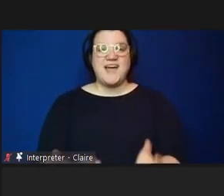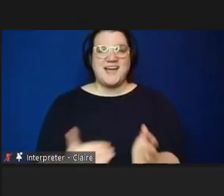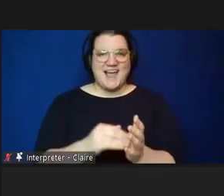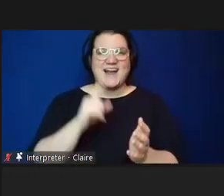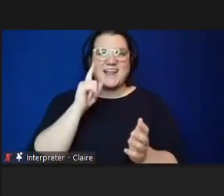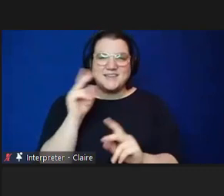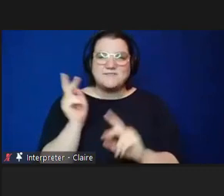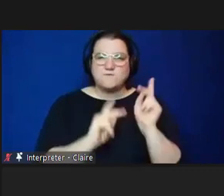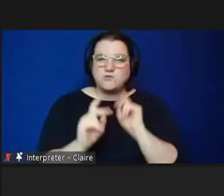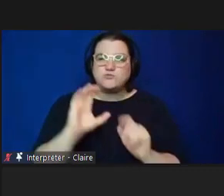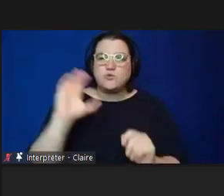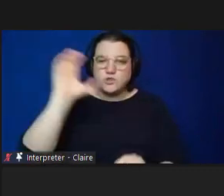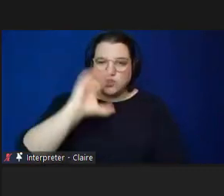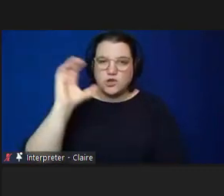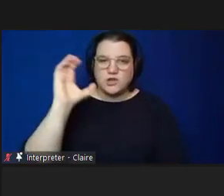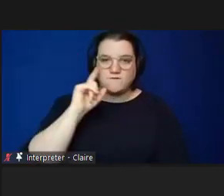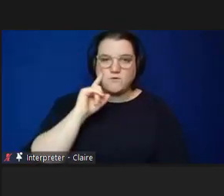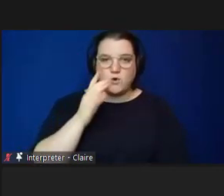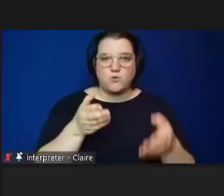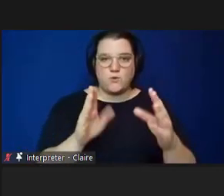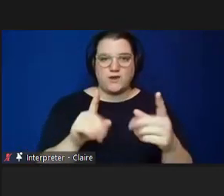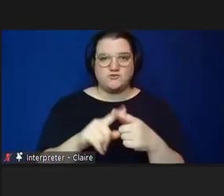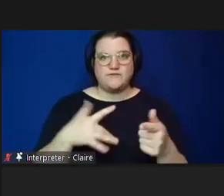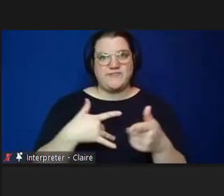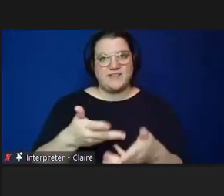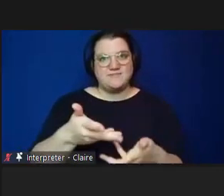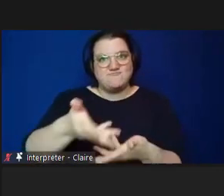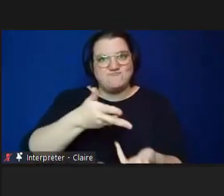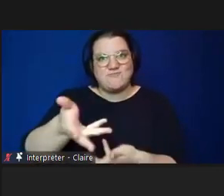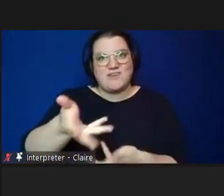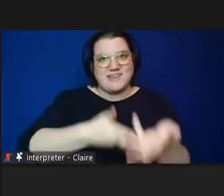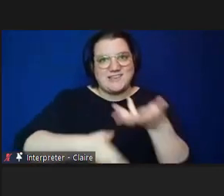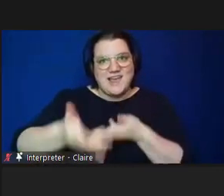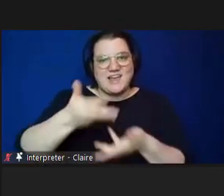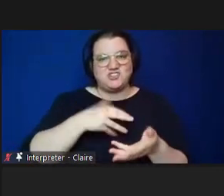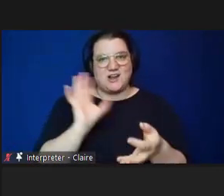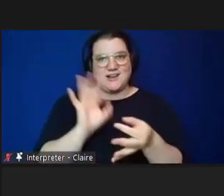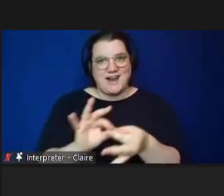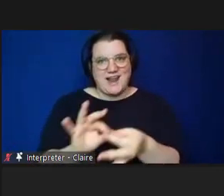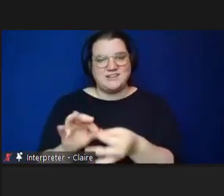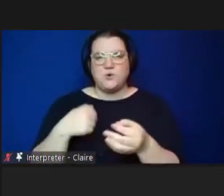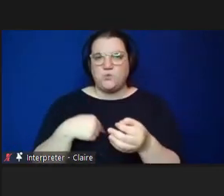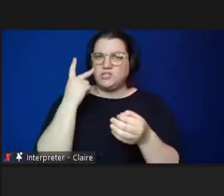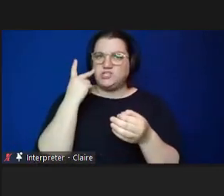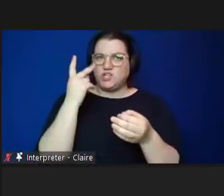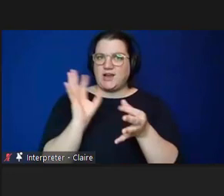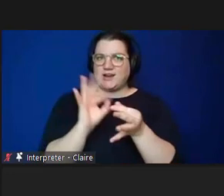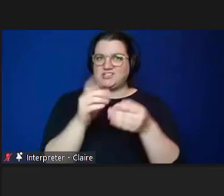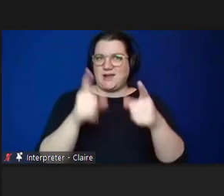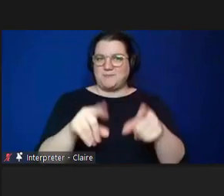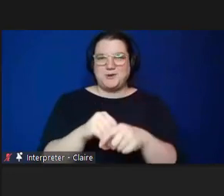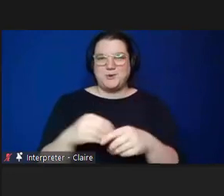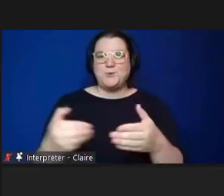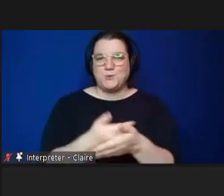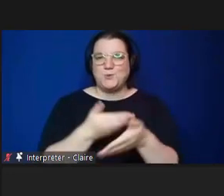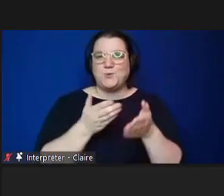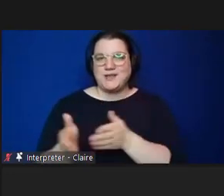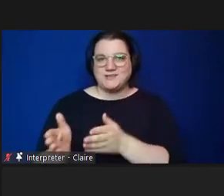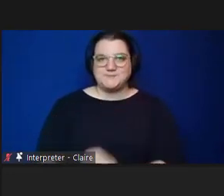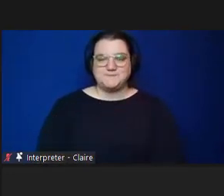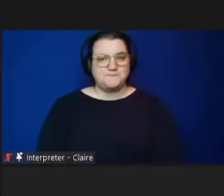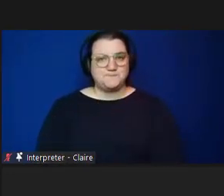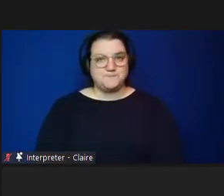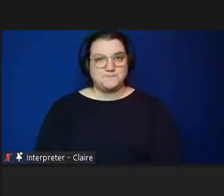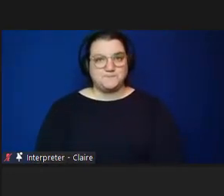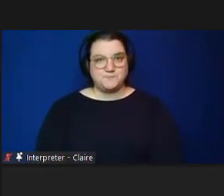for ways to feel engaged and connect. And so we saw those connections happening in new ways. A couple